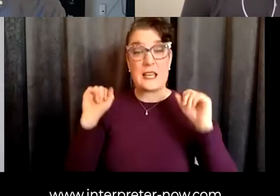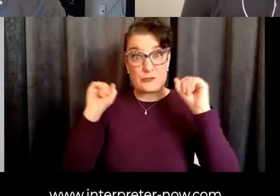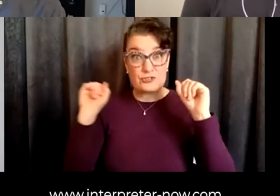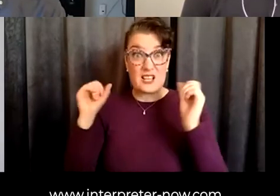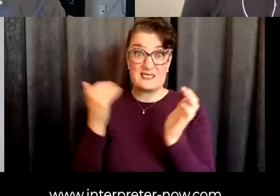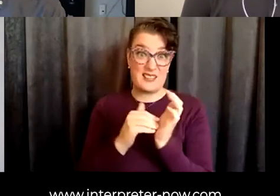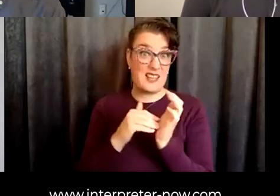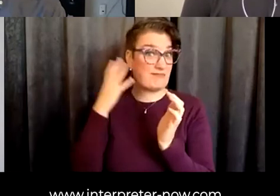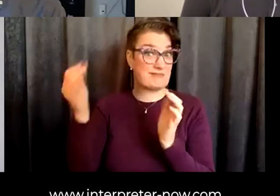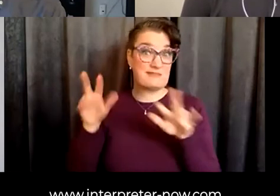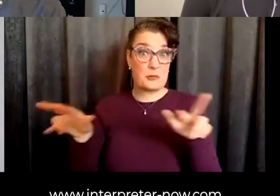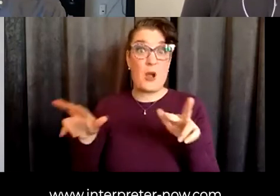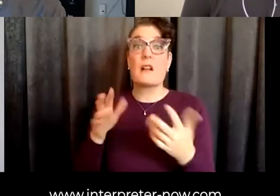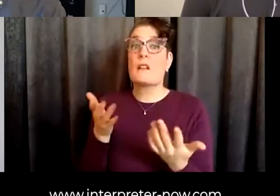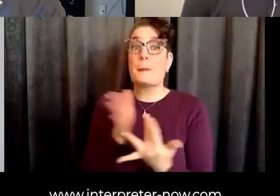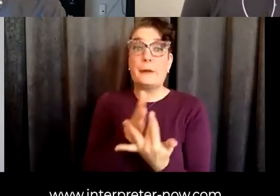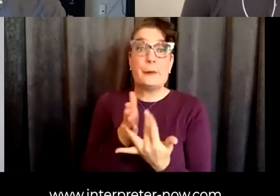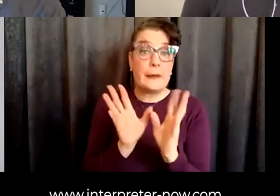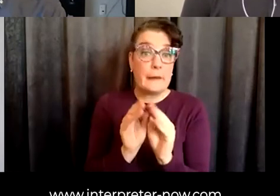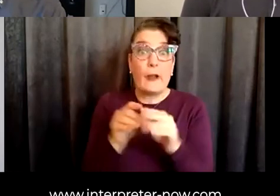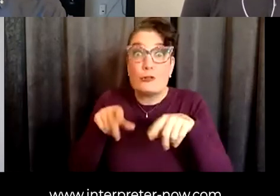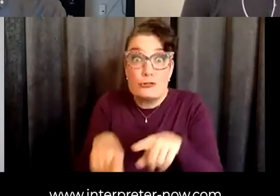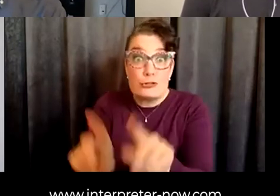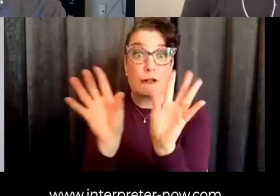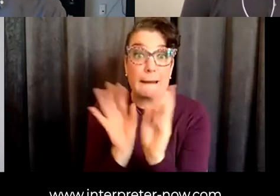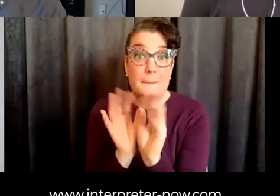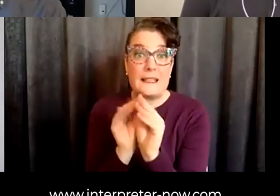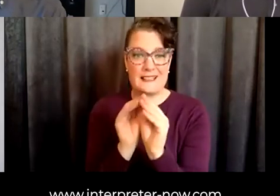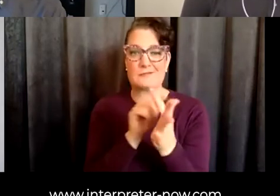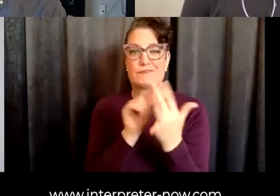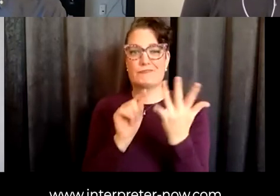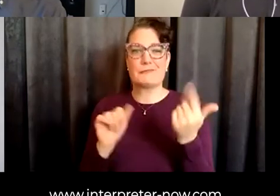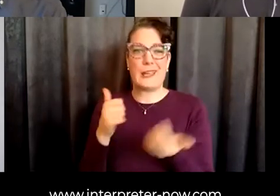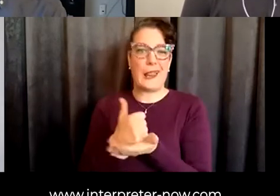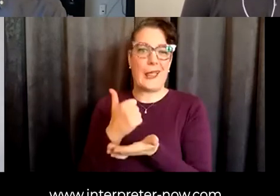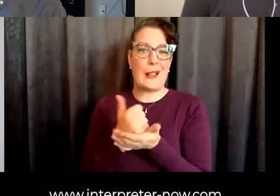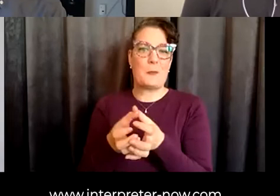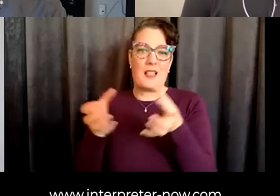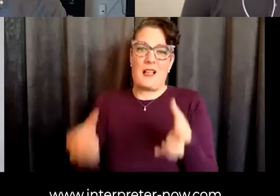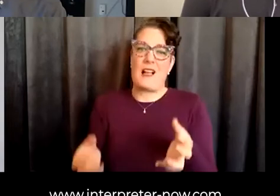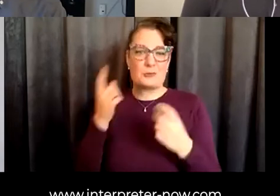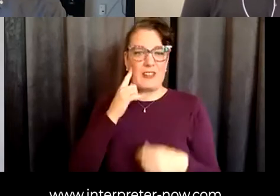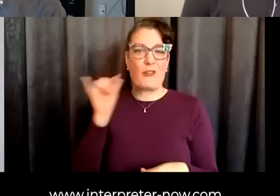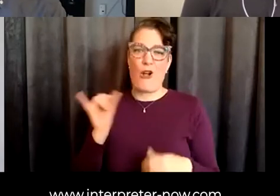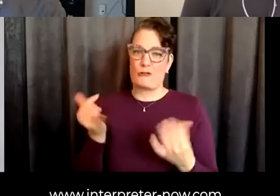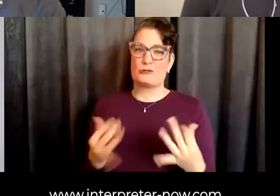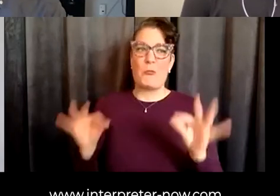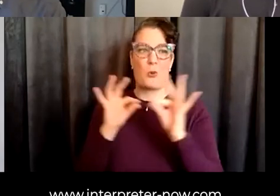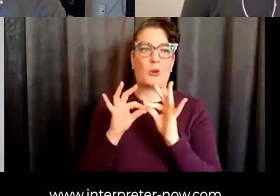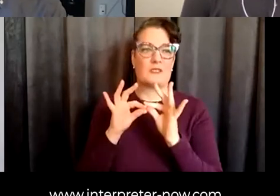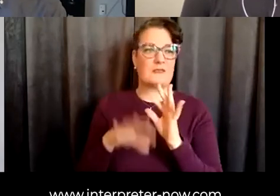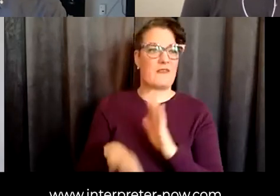like taking walks in between meetings or during meetings. So all of these things can make a big difference too. So I think it's also important is to find your